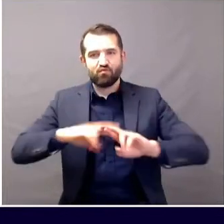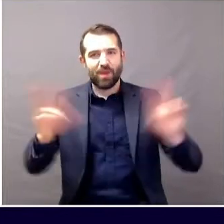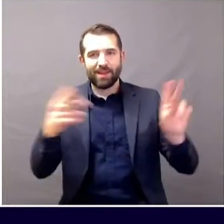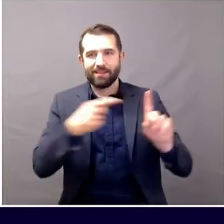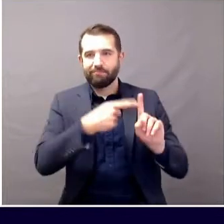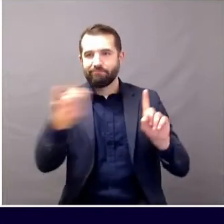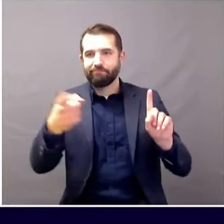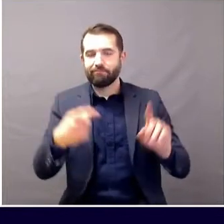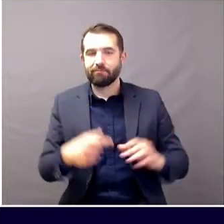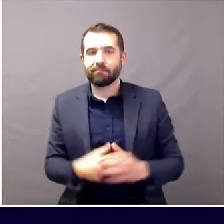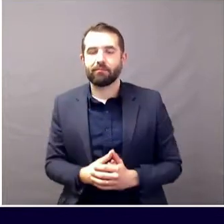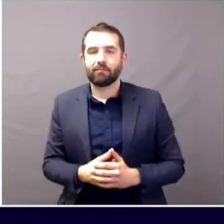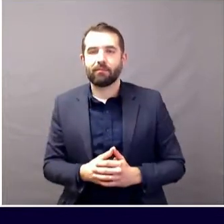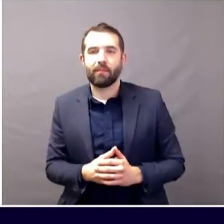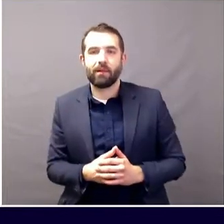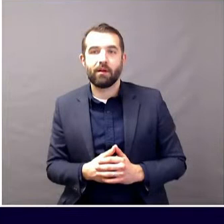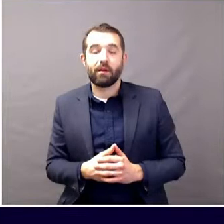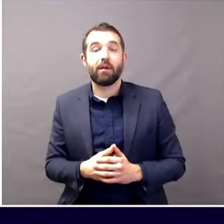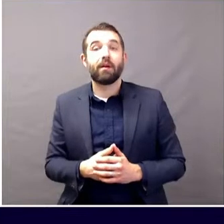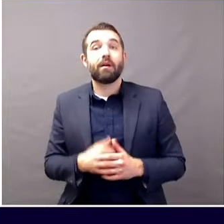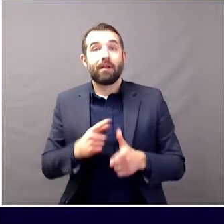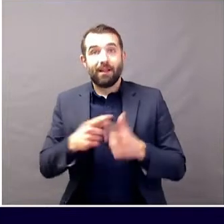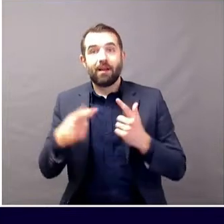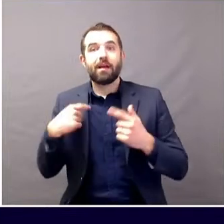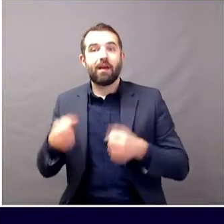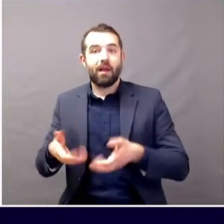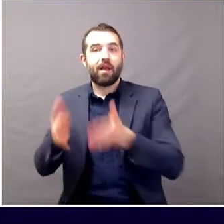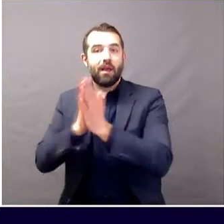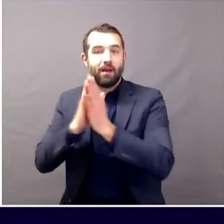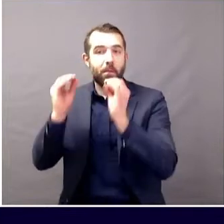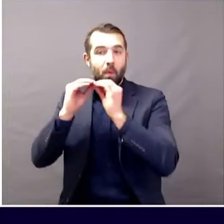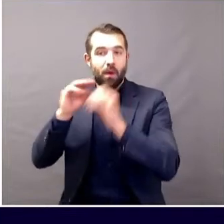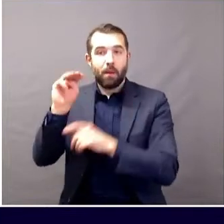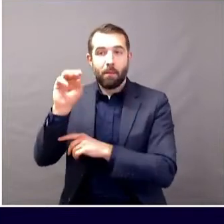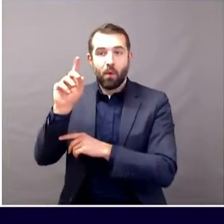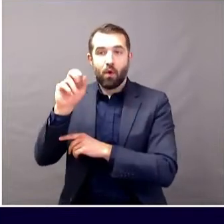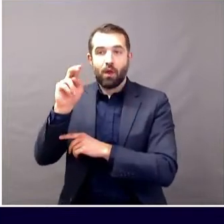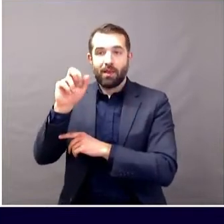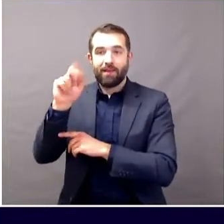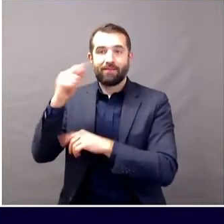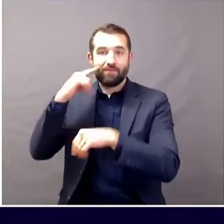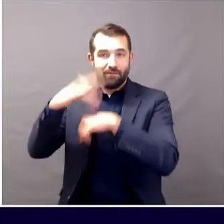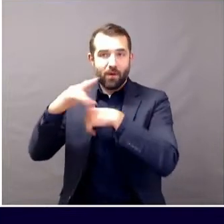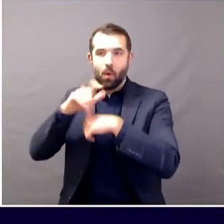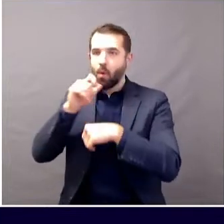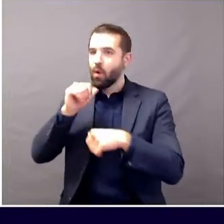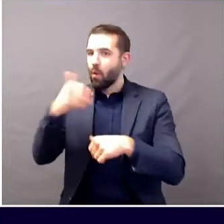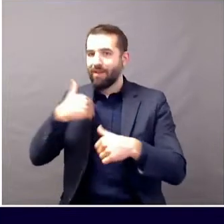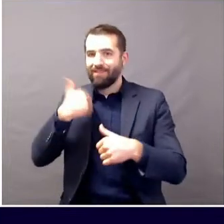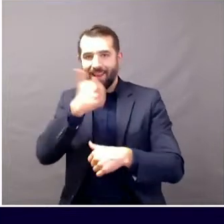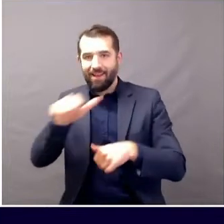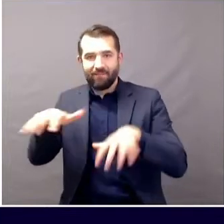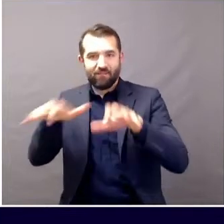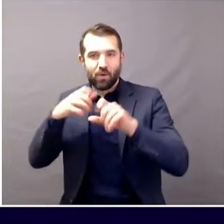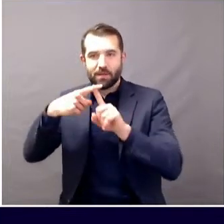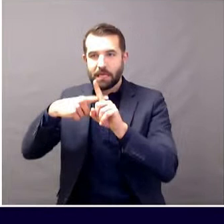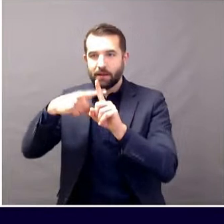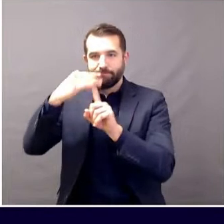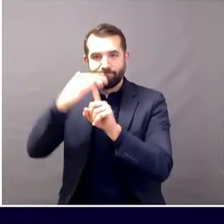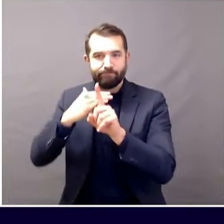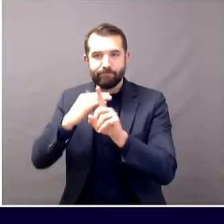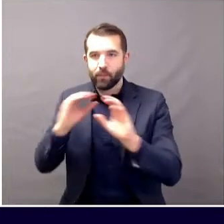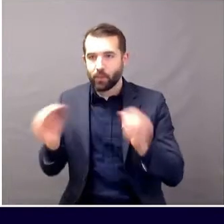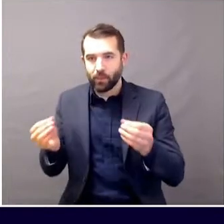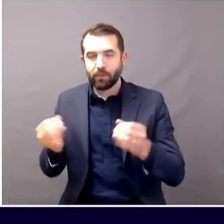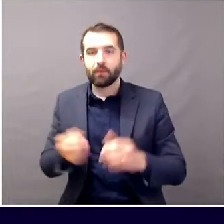thus frees up the Moderna vaccine for locations that don't have cold storage available. So it was an operational decision, not so much